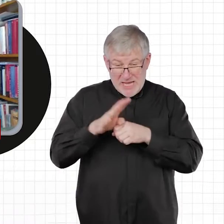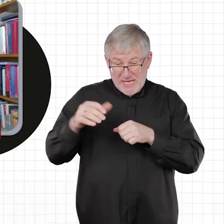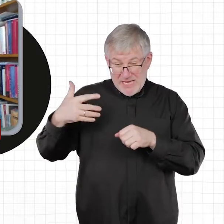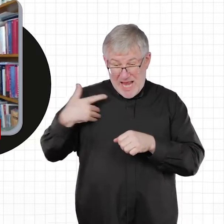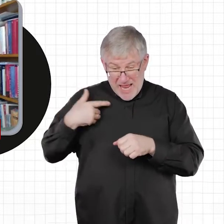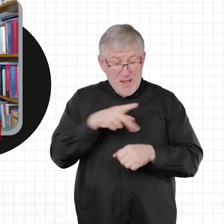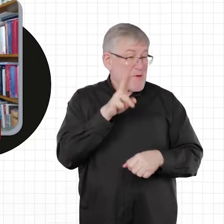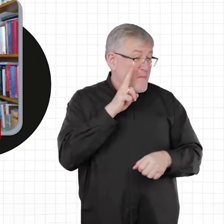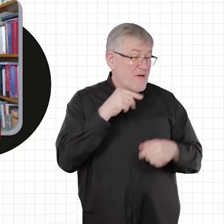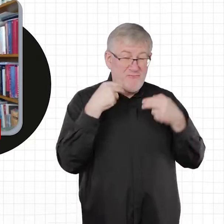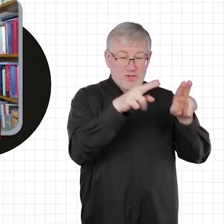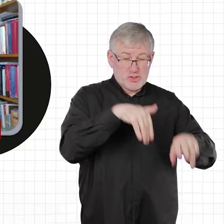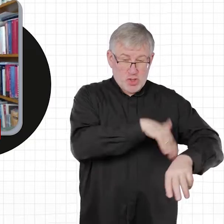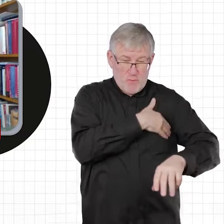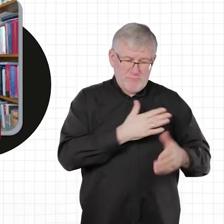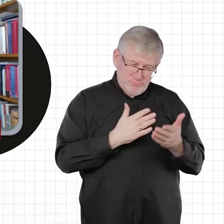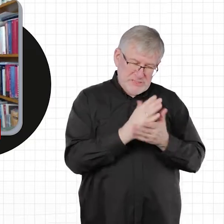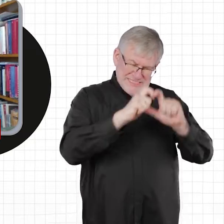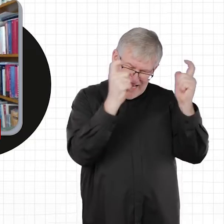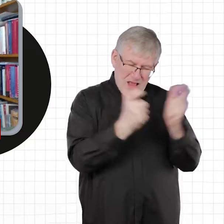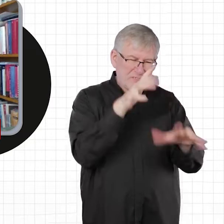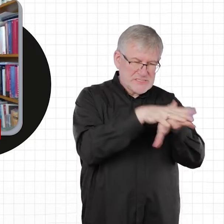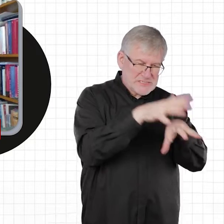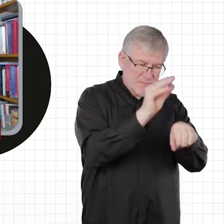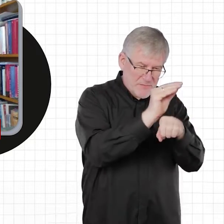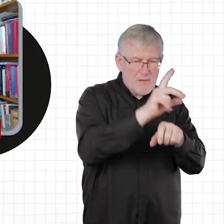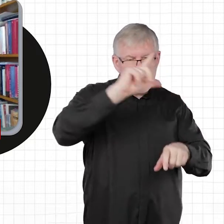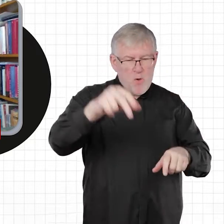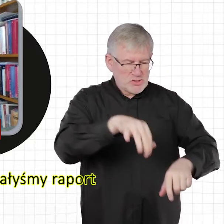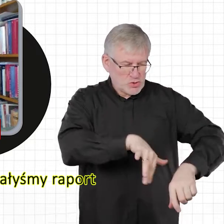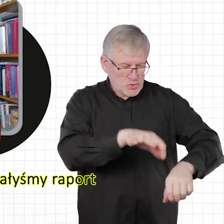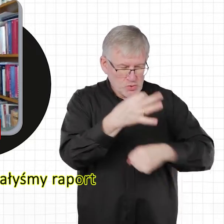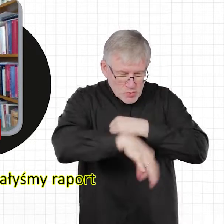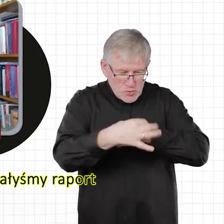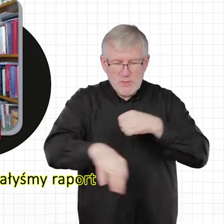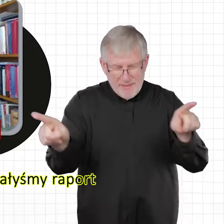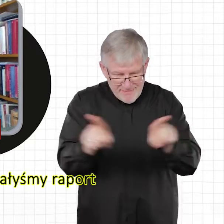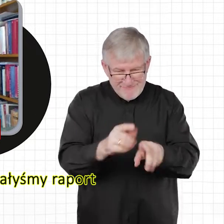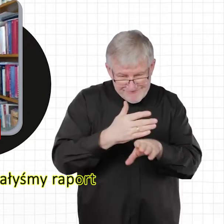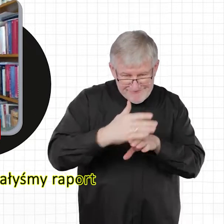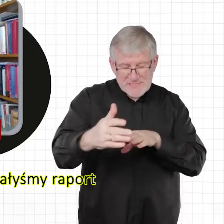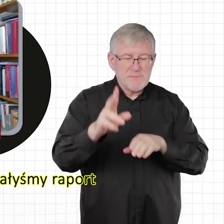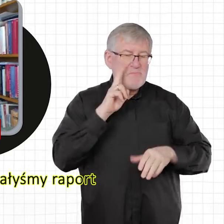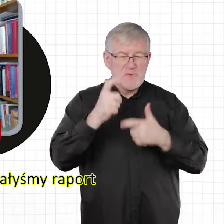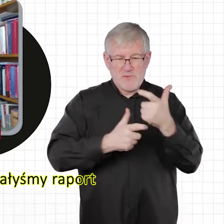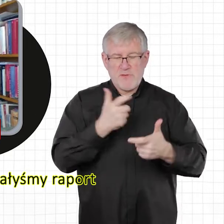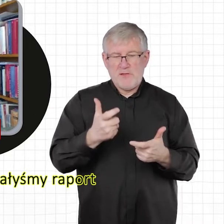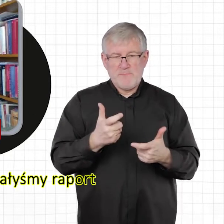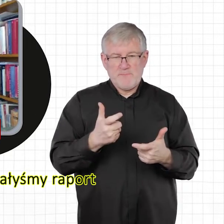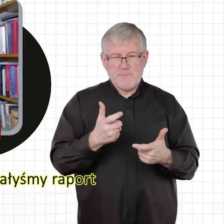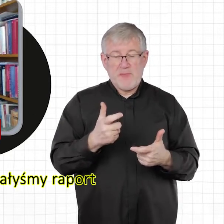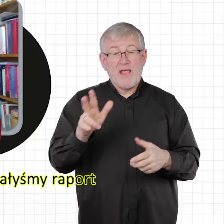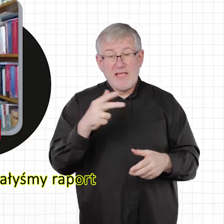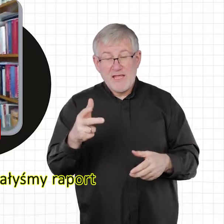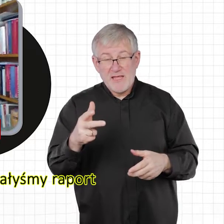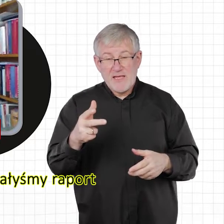I don't know, for me it's a beautiful example. Like, you know, from your, I have to mention